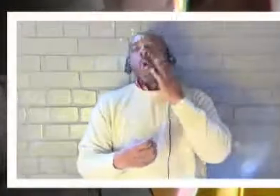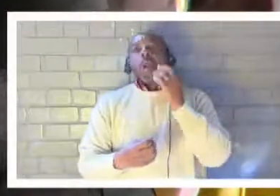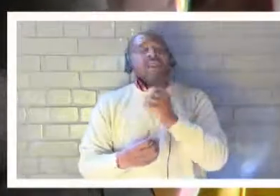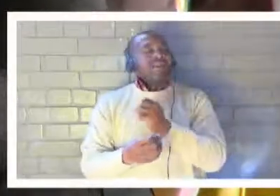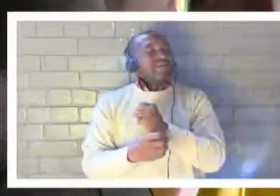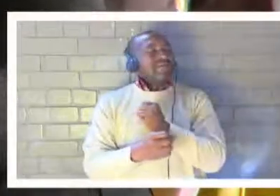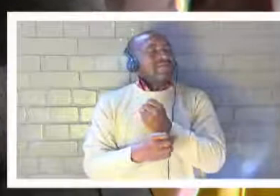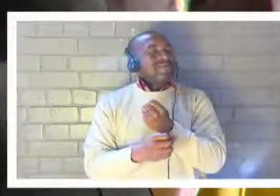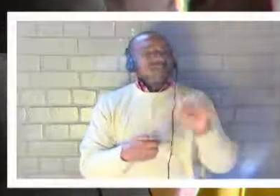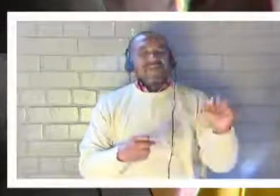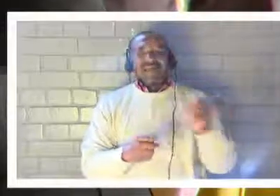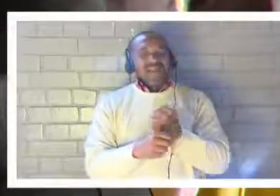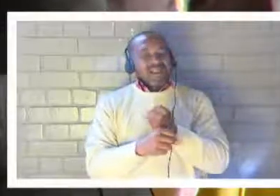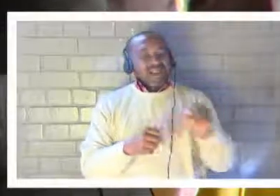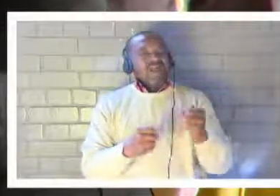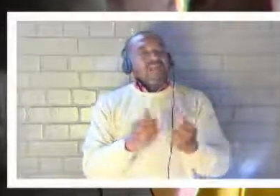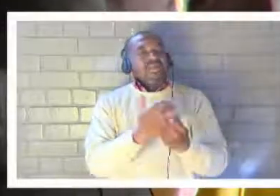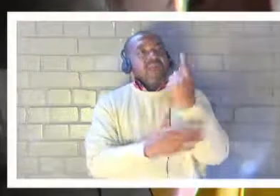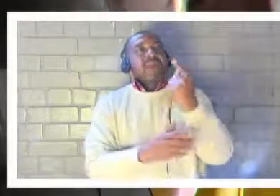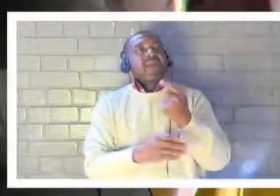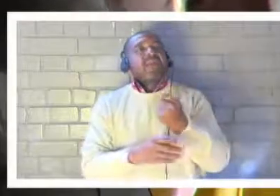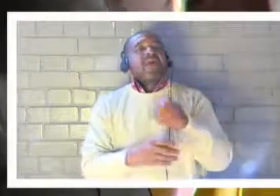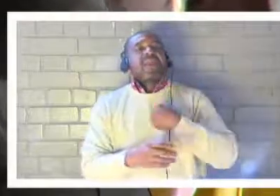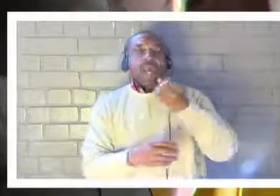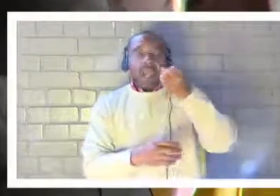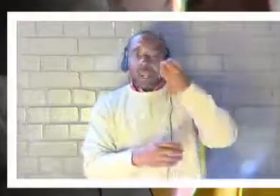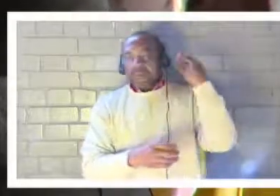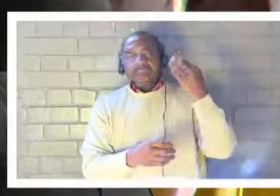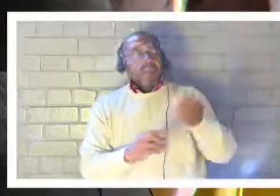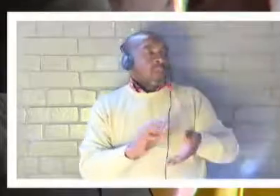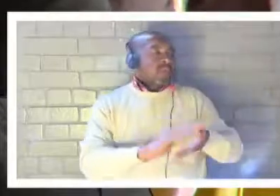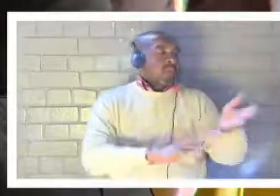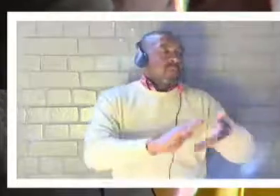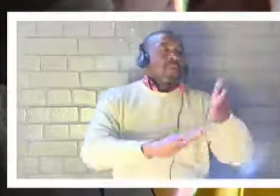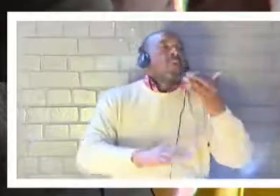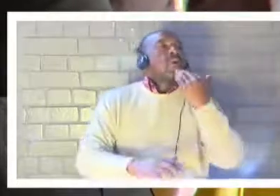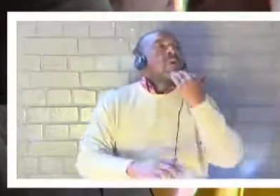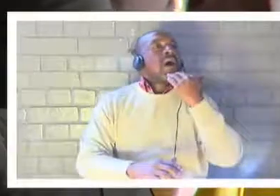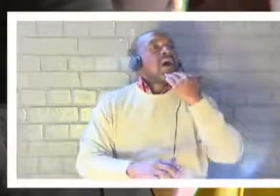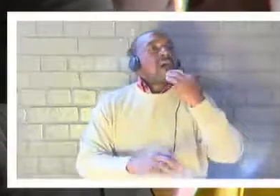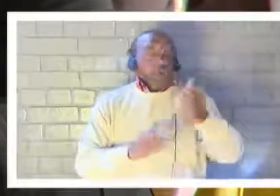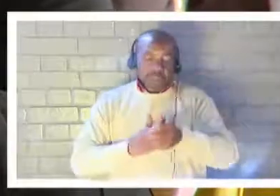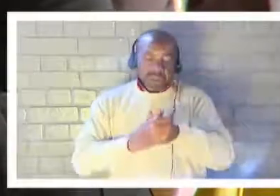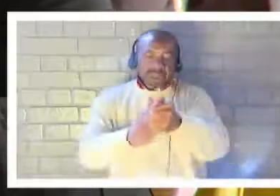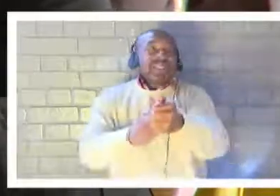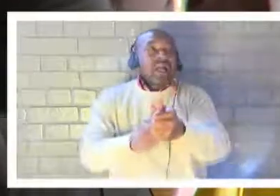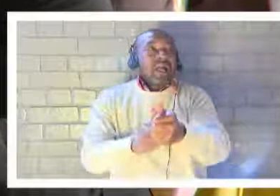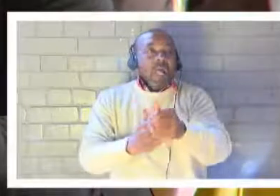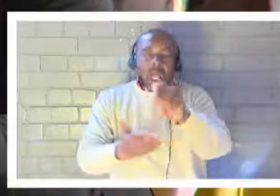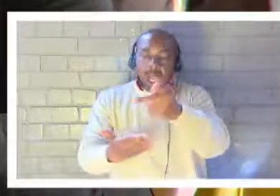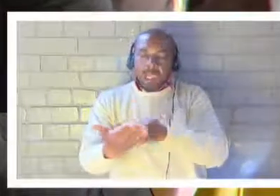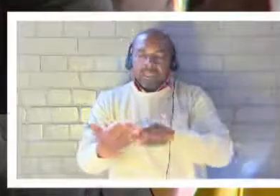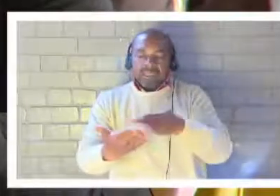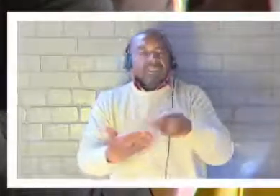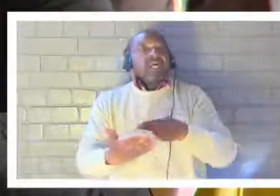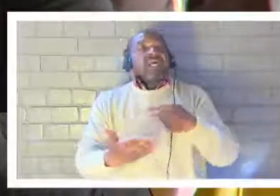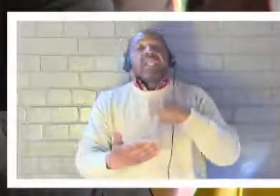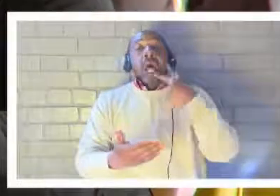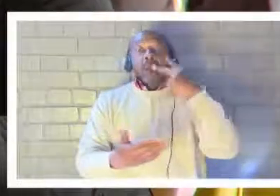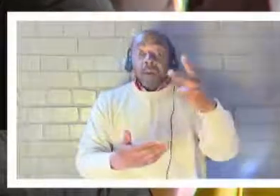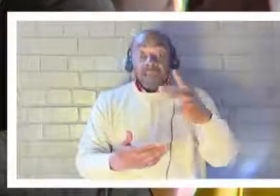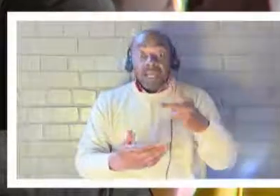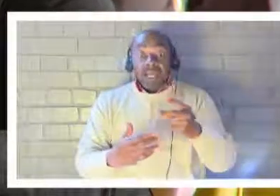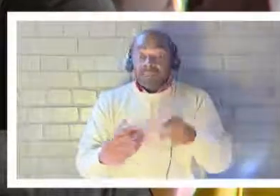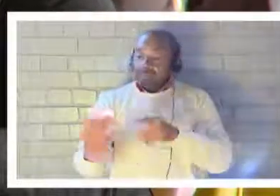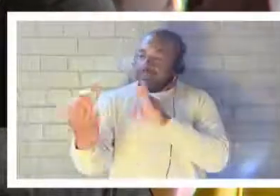straight to where the problem or go straight where these disciplines are and ensure that those things are getting done according to what